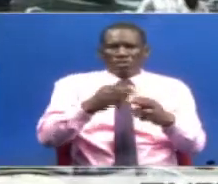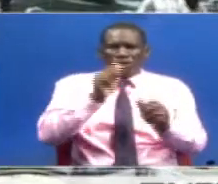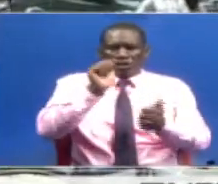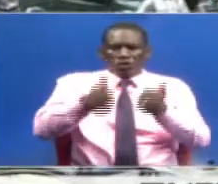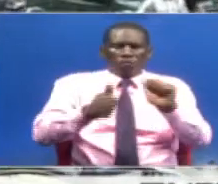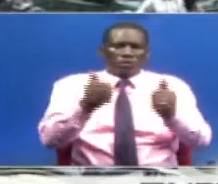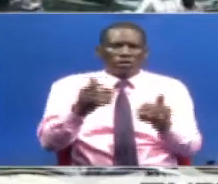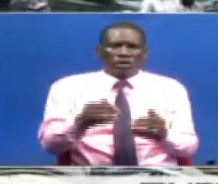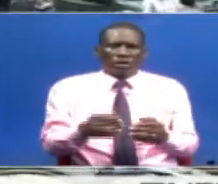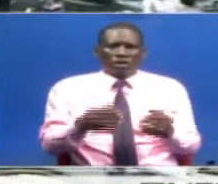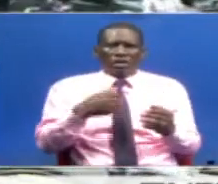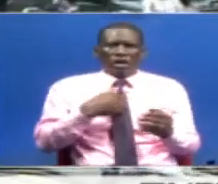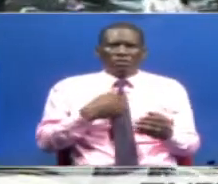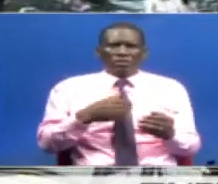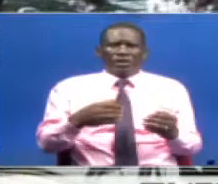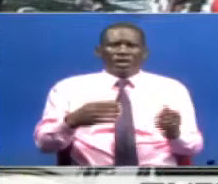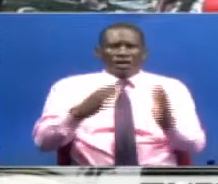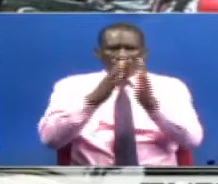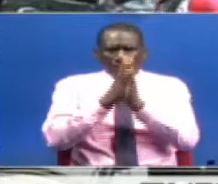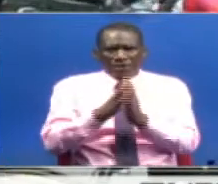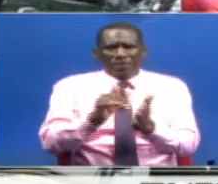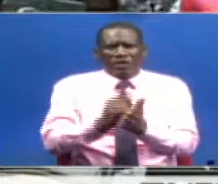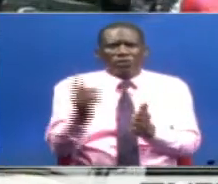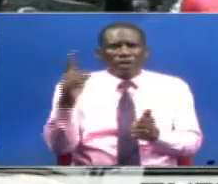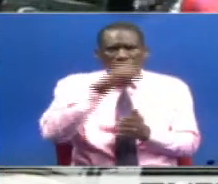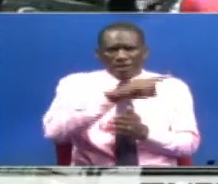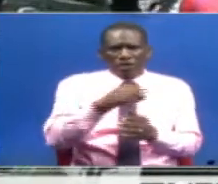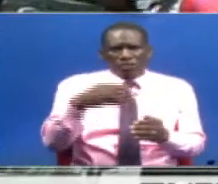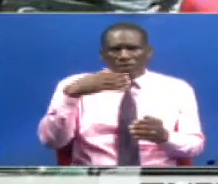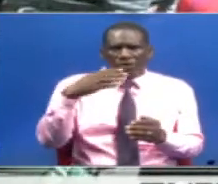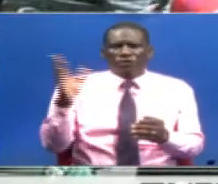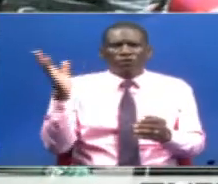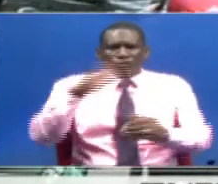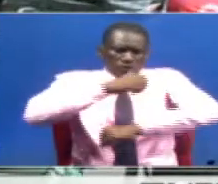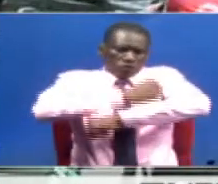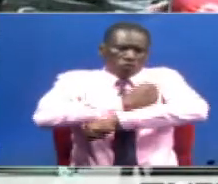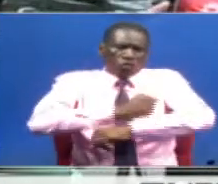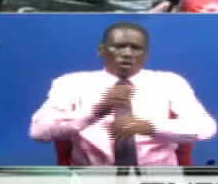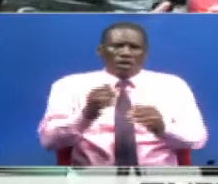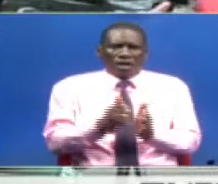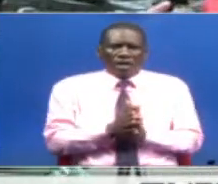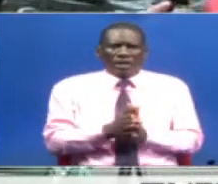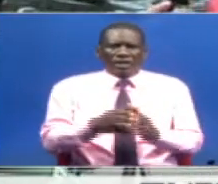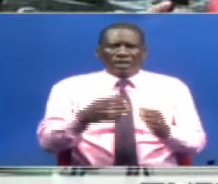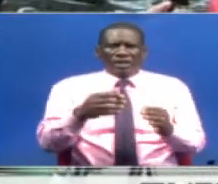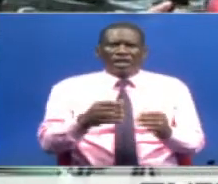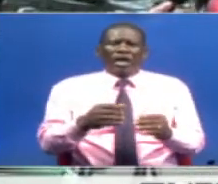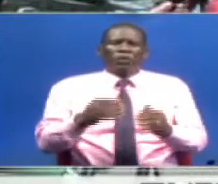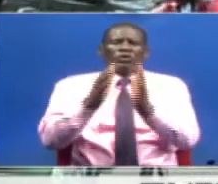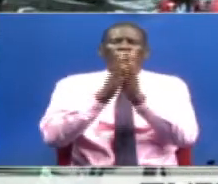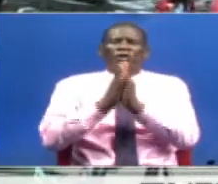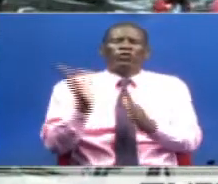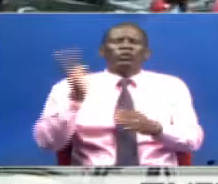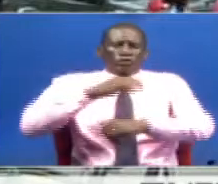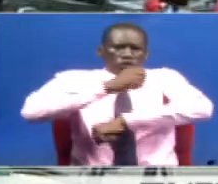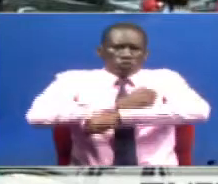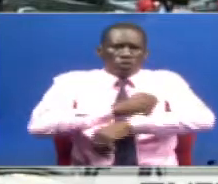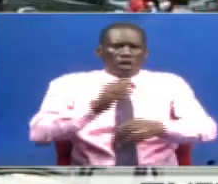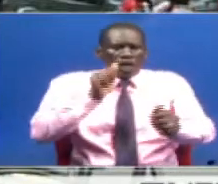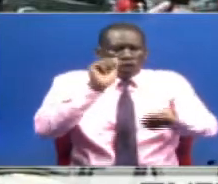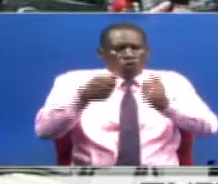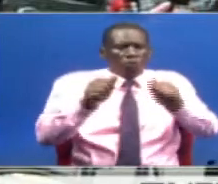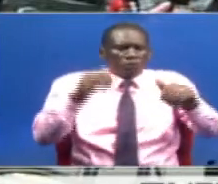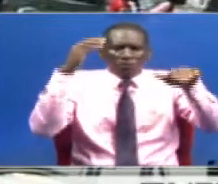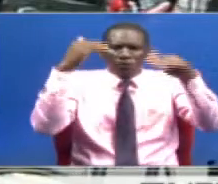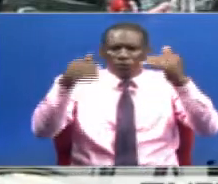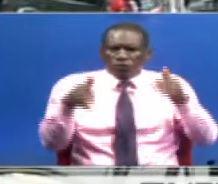It has been my prayer that one day I will be out of school and I will be able to find myself racing in the professional levels,